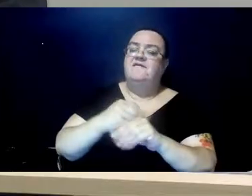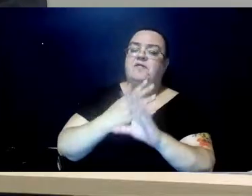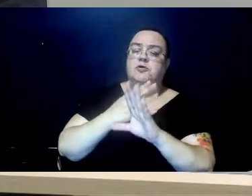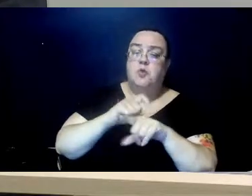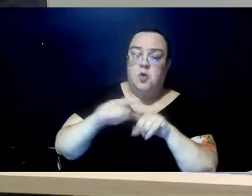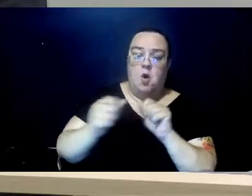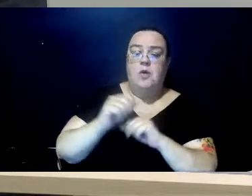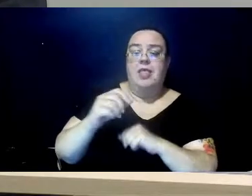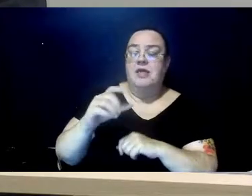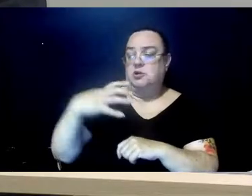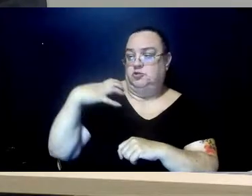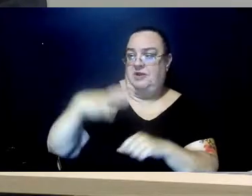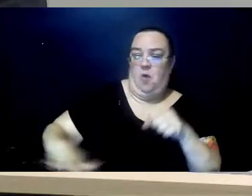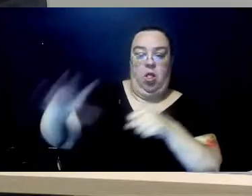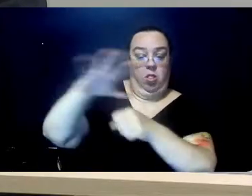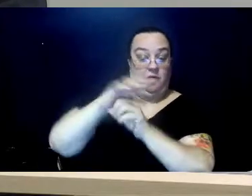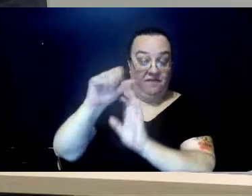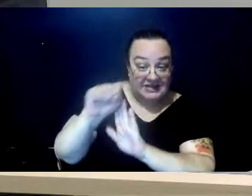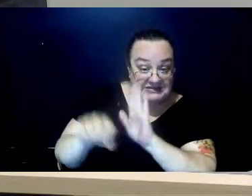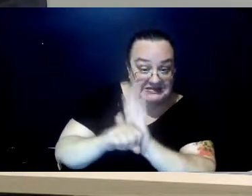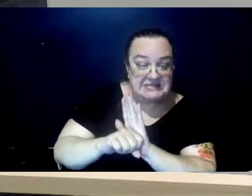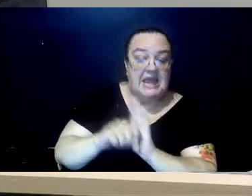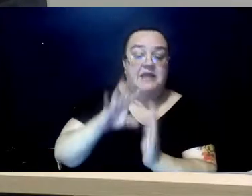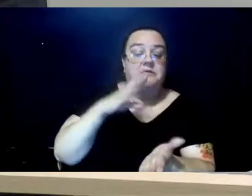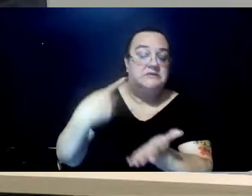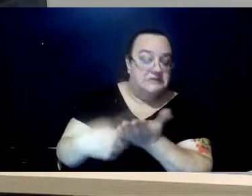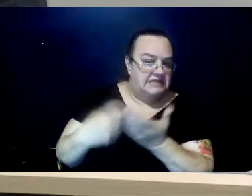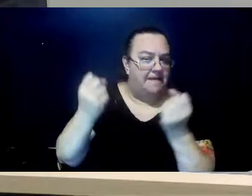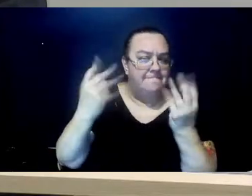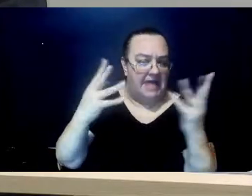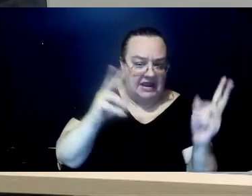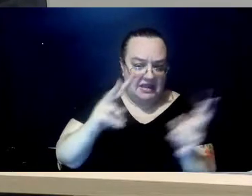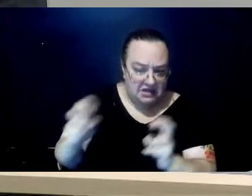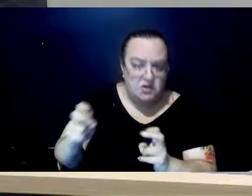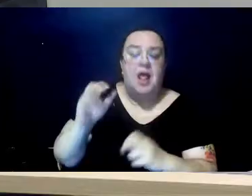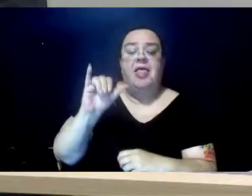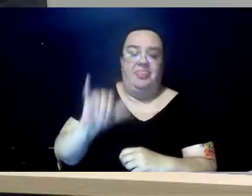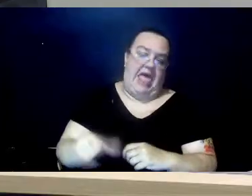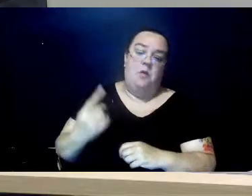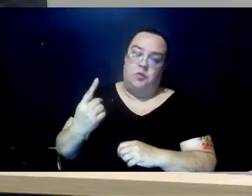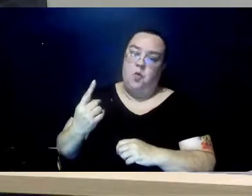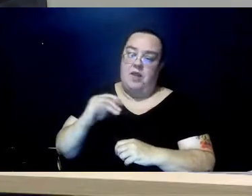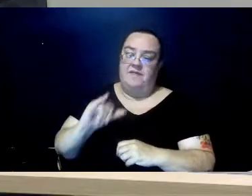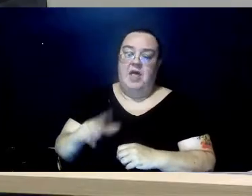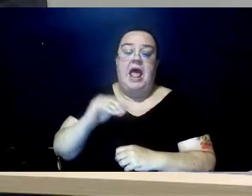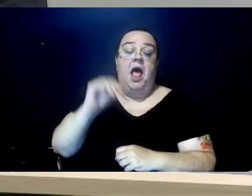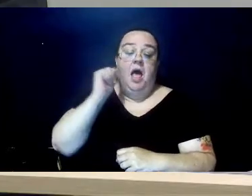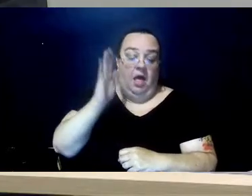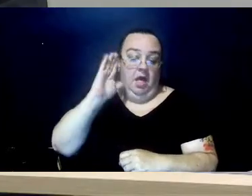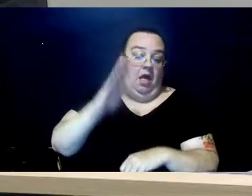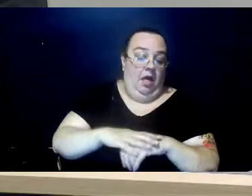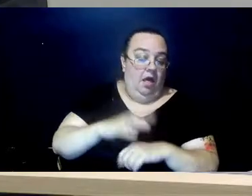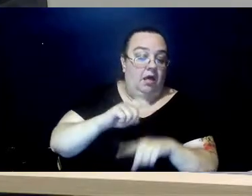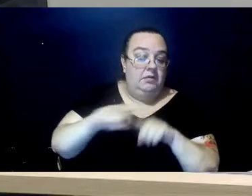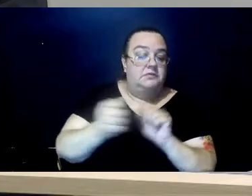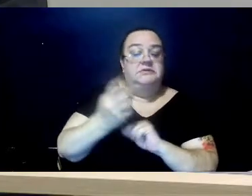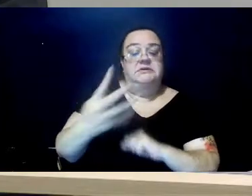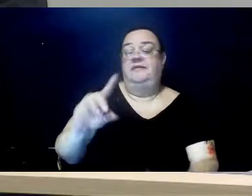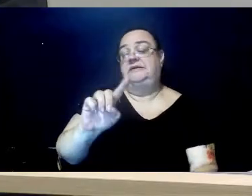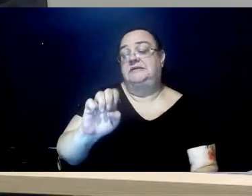of issues. This was one of them, and tomorrow we'll be on a call with several delegates throughout the state that